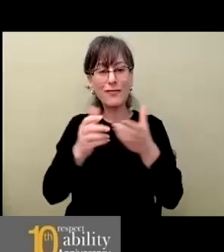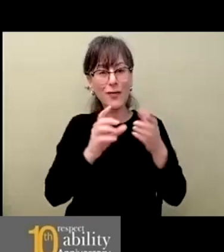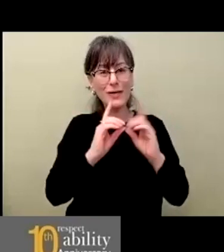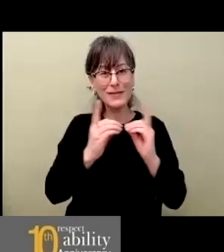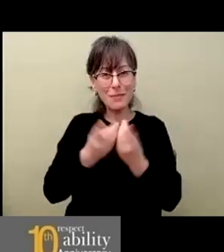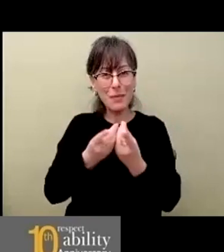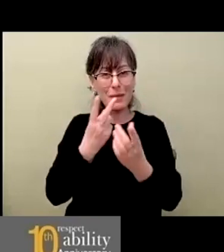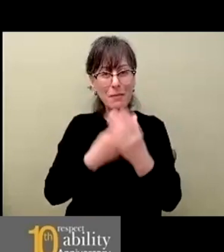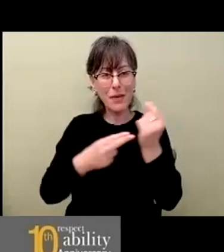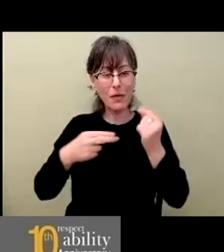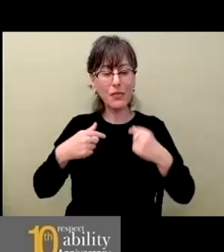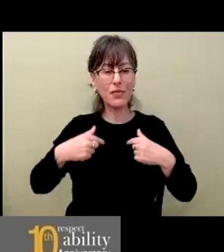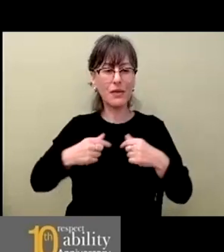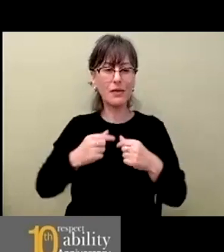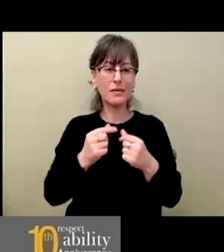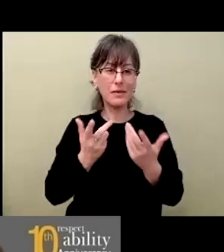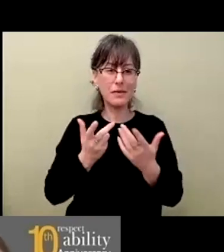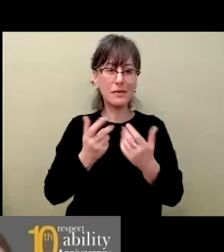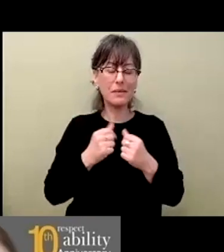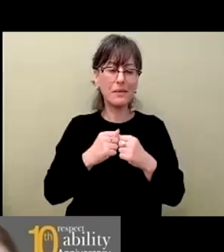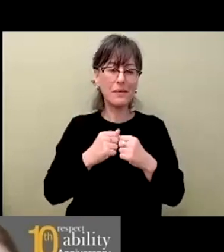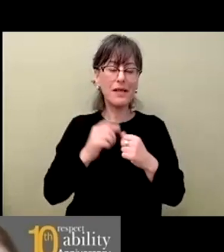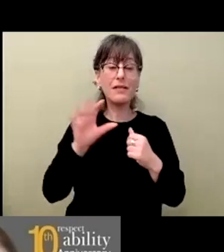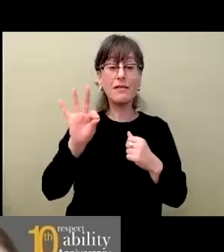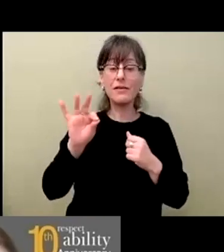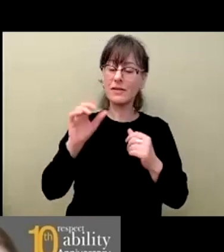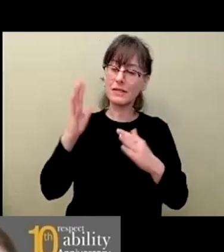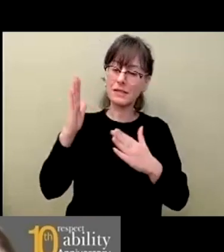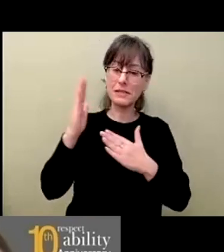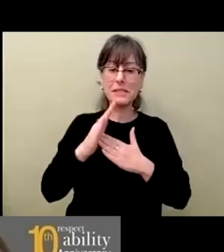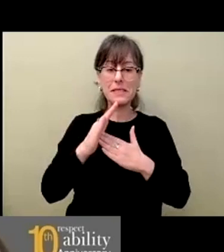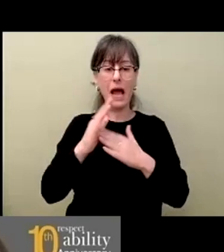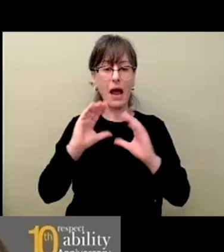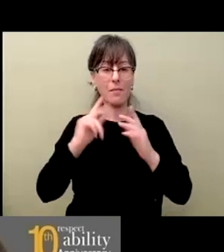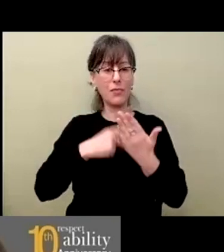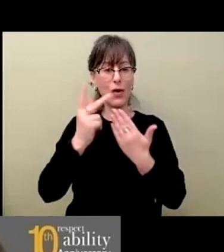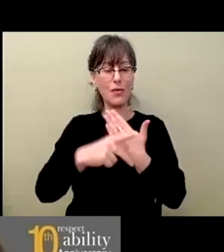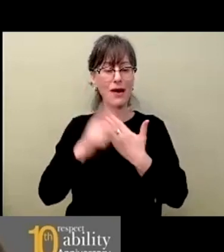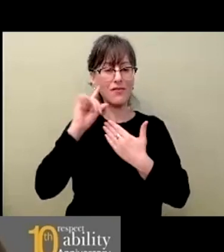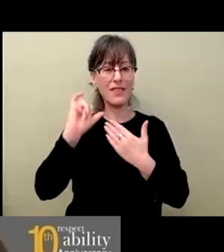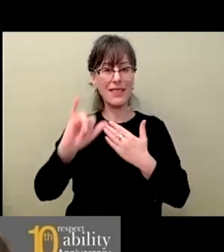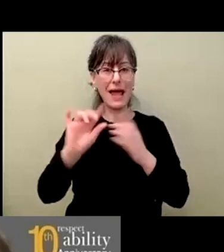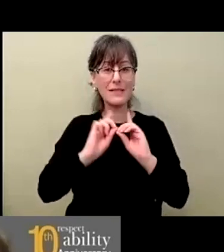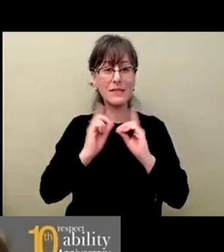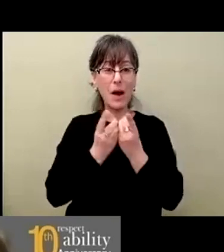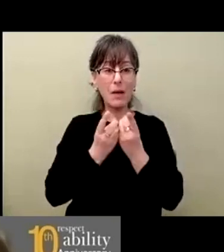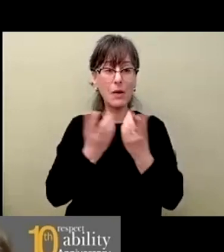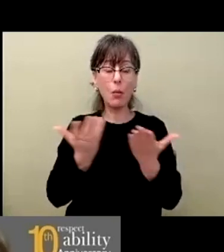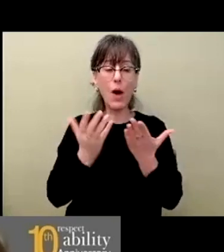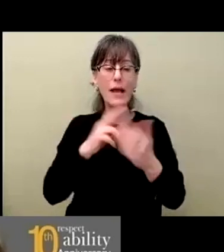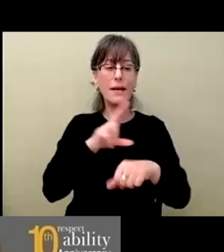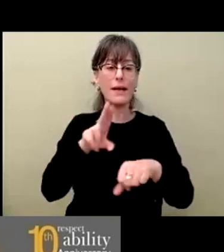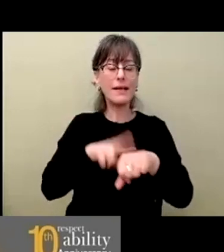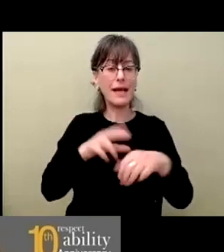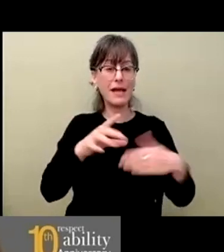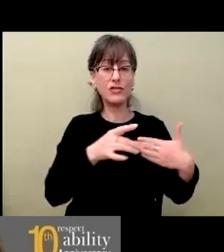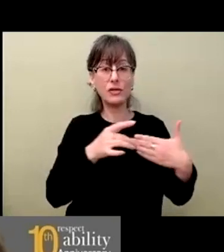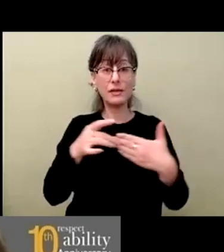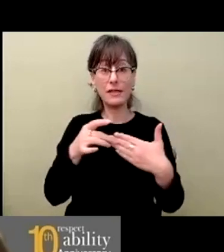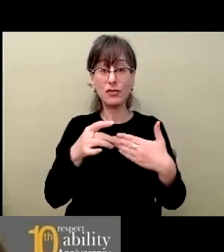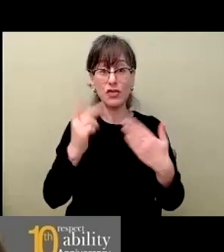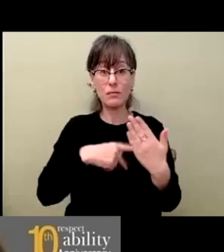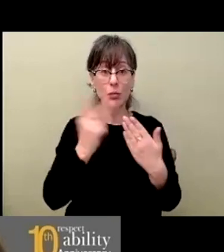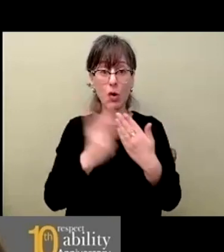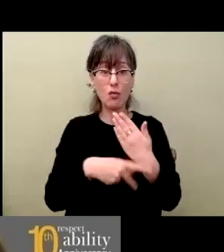course, the flagship program of our leadership and workforce department is the National Leadership Program.